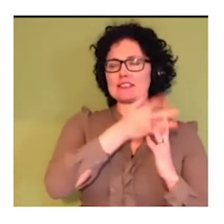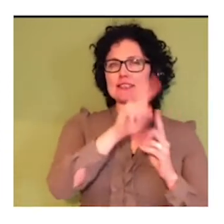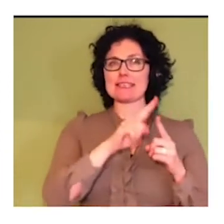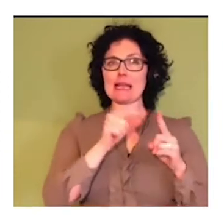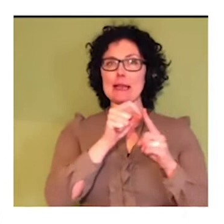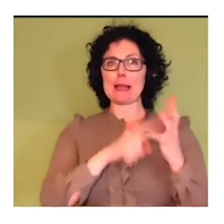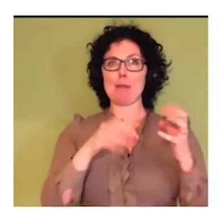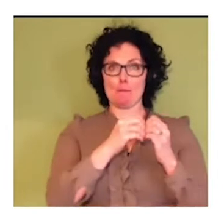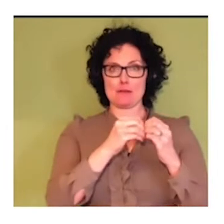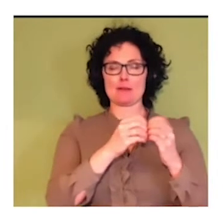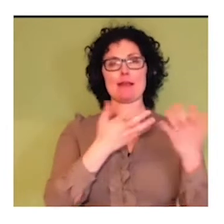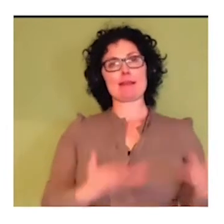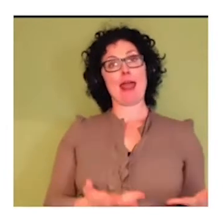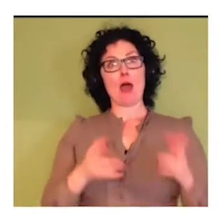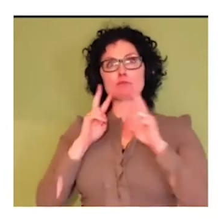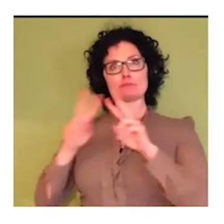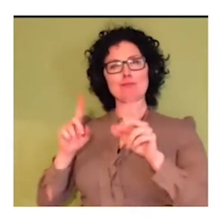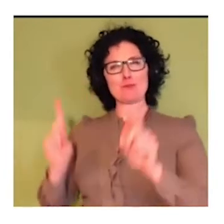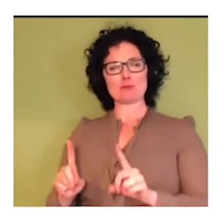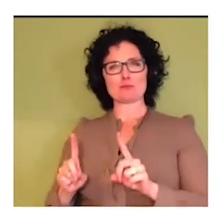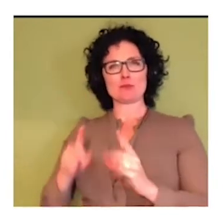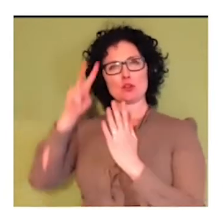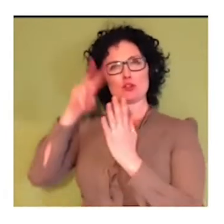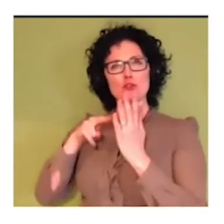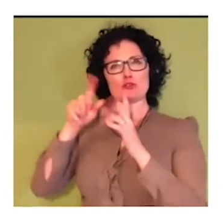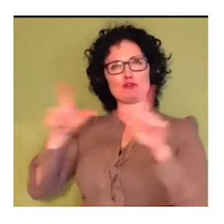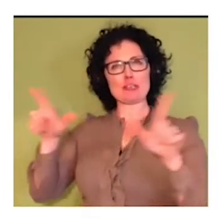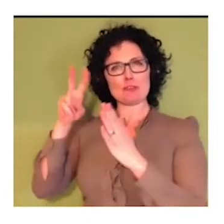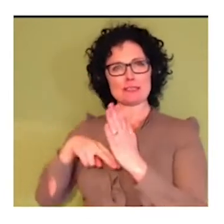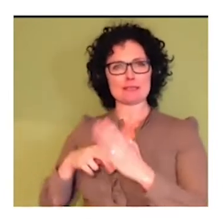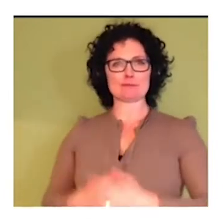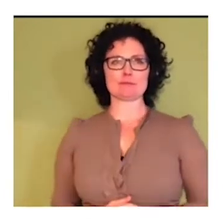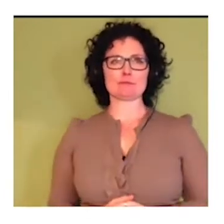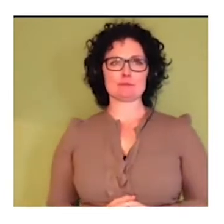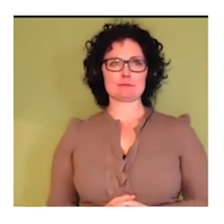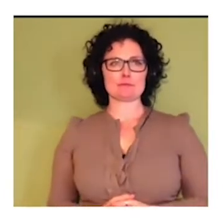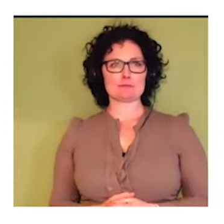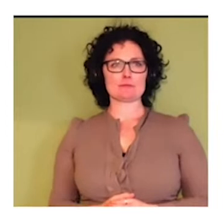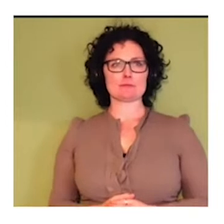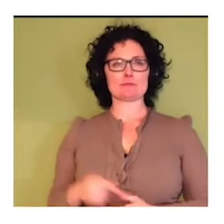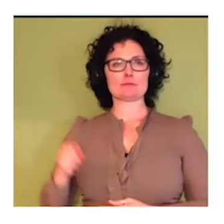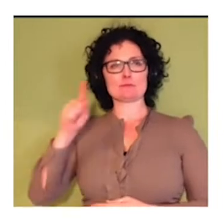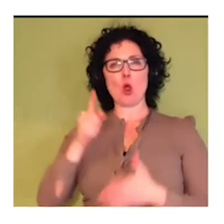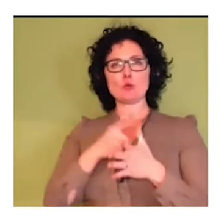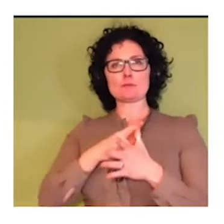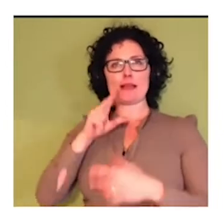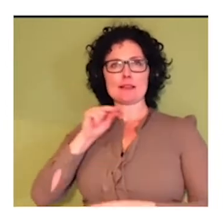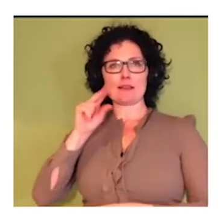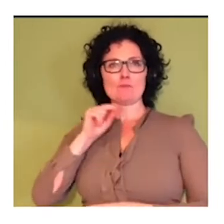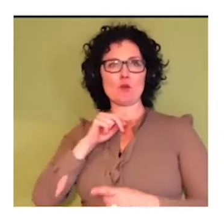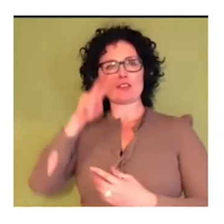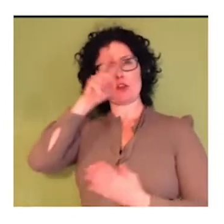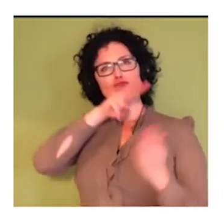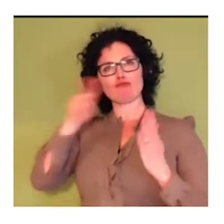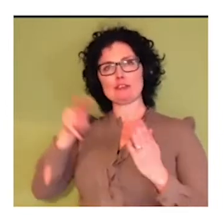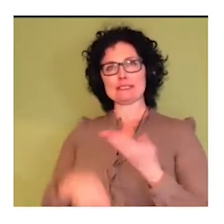reading experience. Okay, let's start reading this book. Down arrow. Heading Level 1 Worst Ocean Disaster in World's History. Titanic